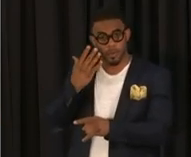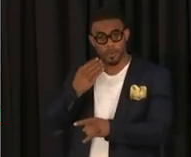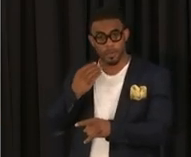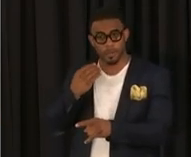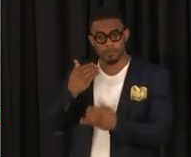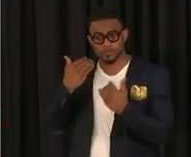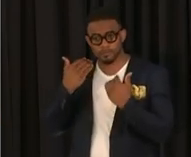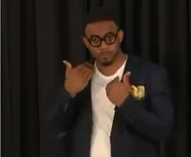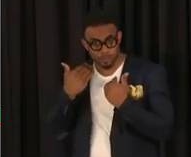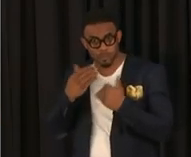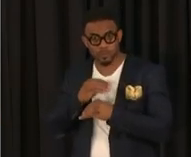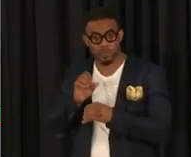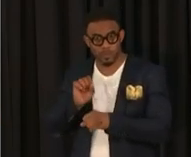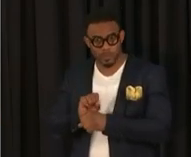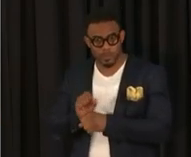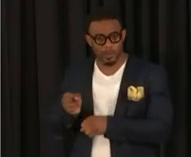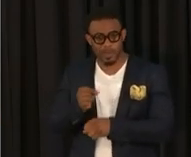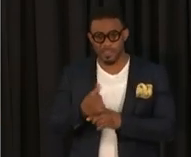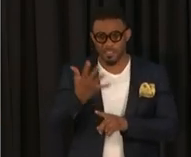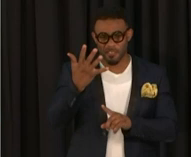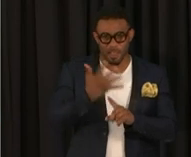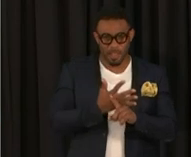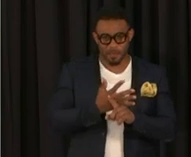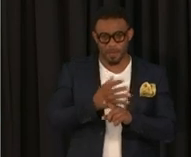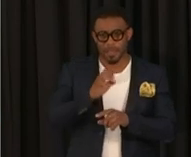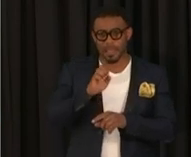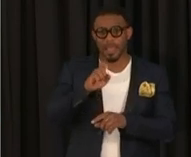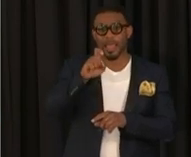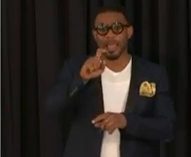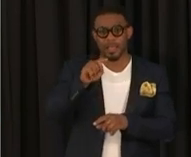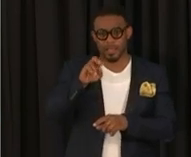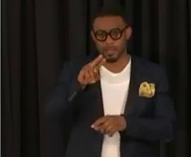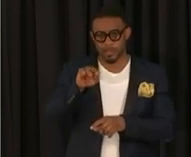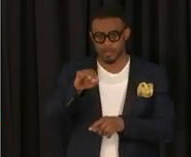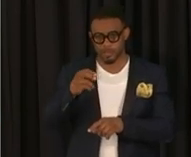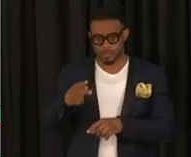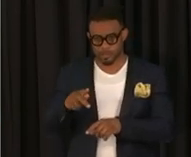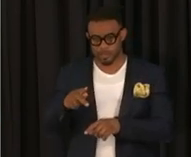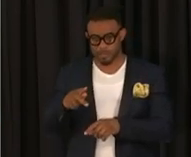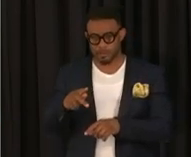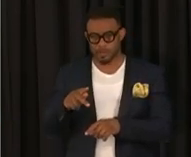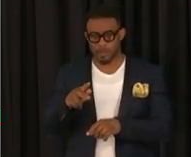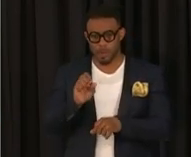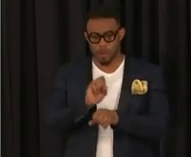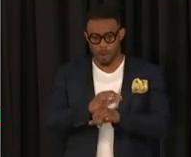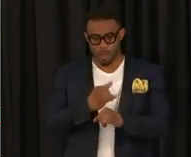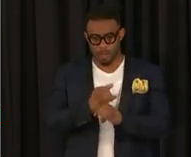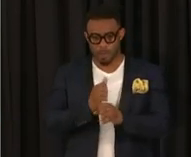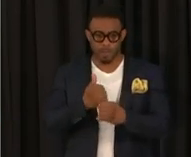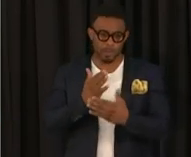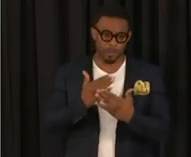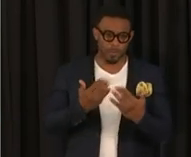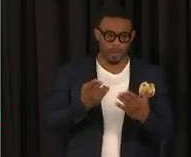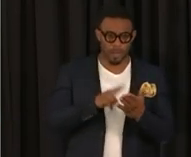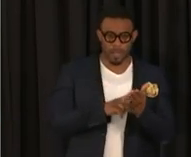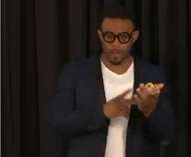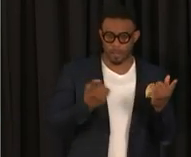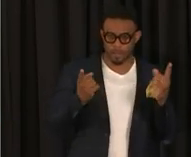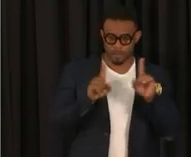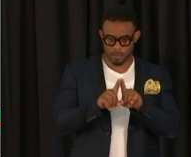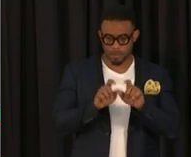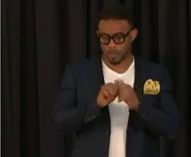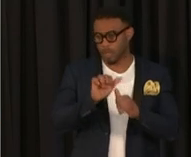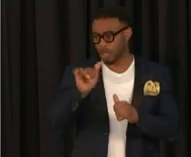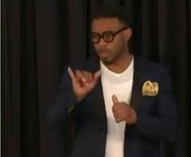have been unemployed or underemployed. We put them in a 5-month externship program where they work on site with some of our